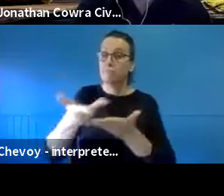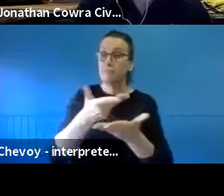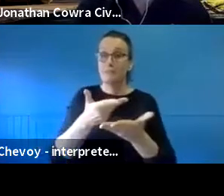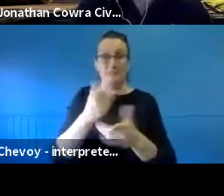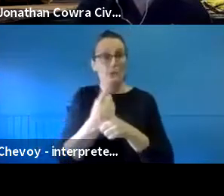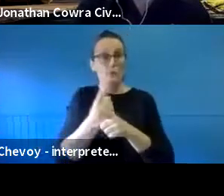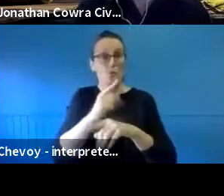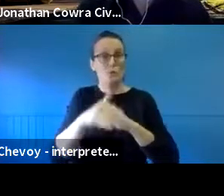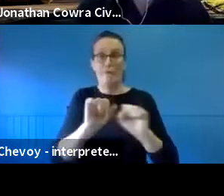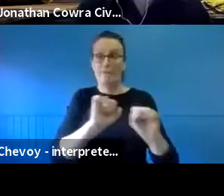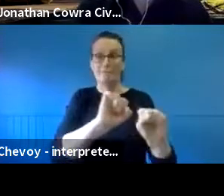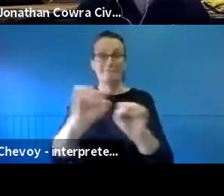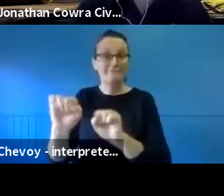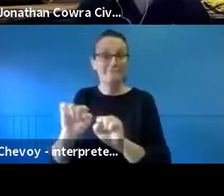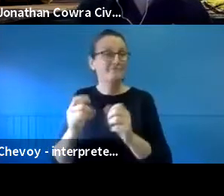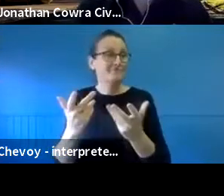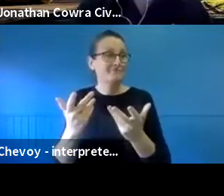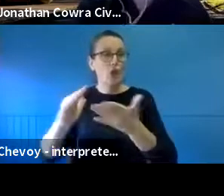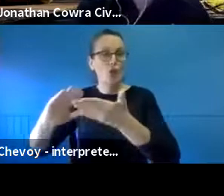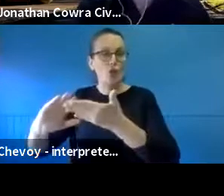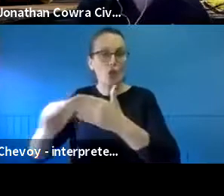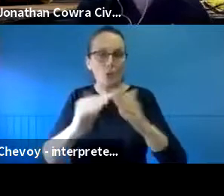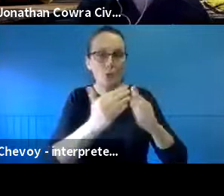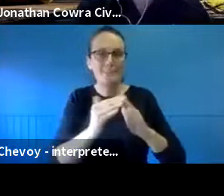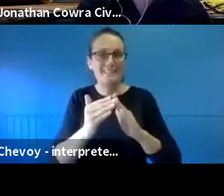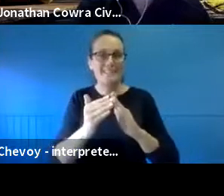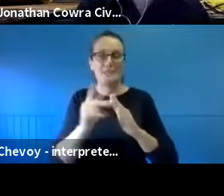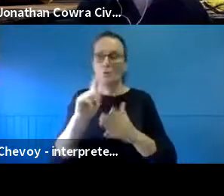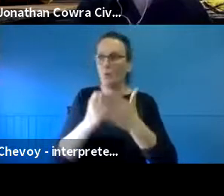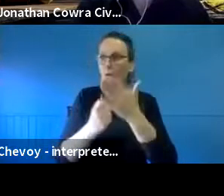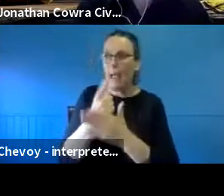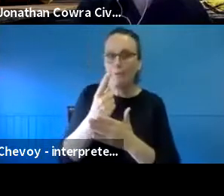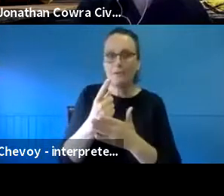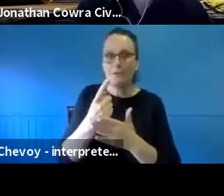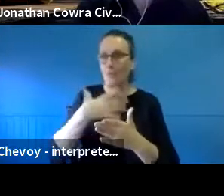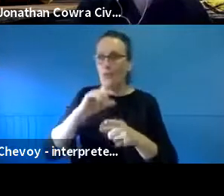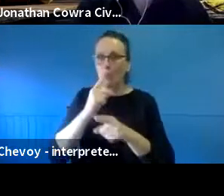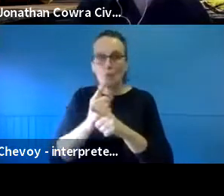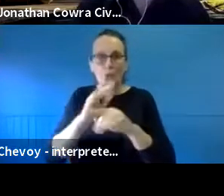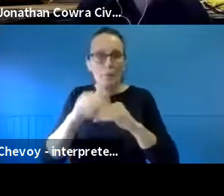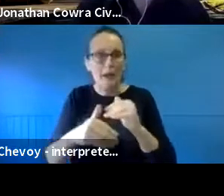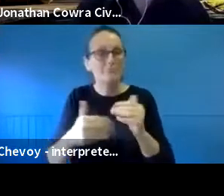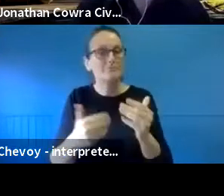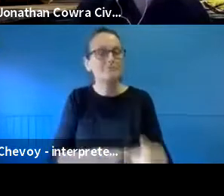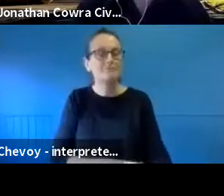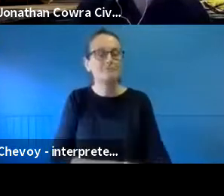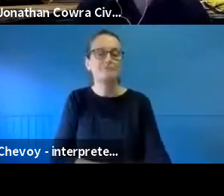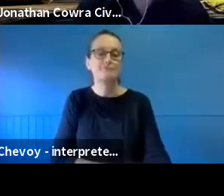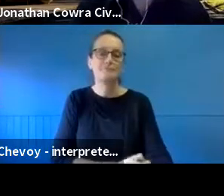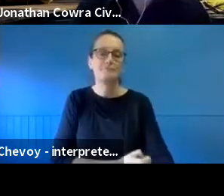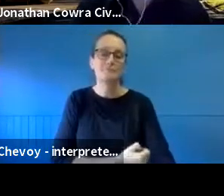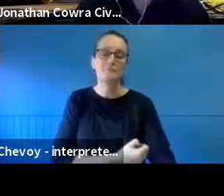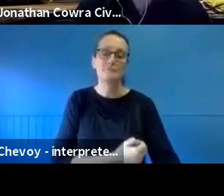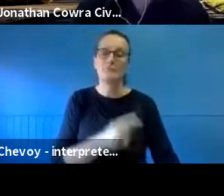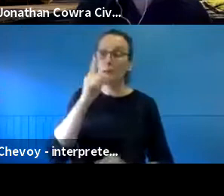what the community that was growing around those events wanted to talk about. People would come to us with topics